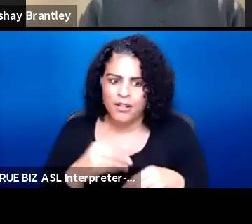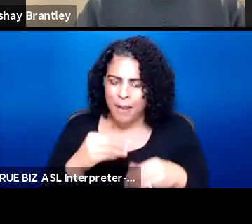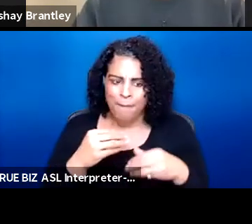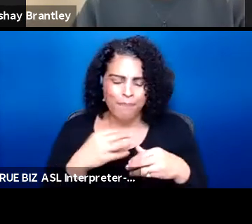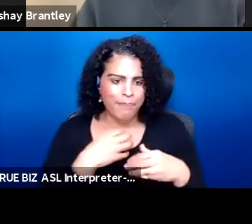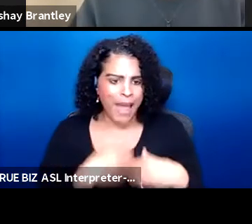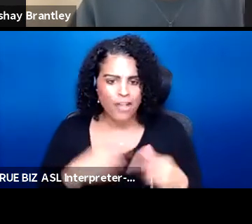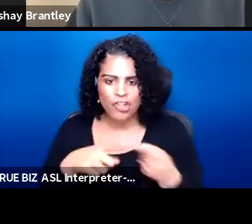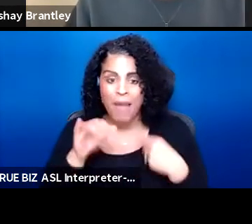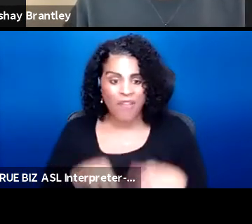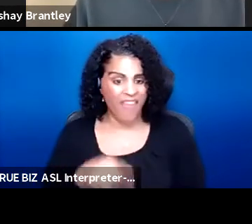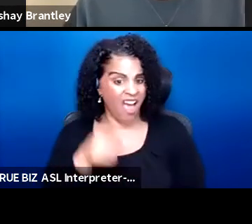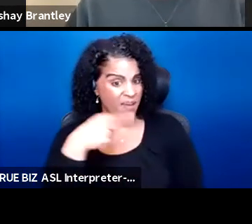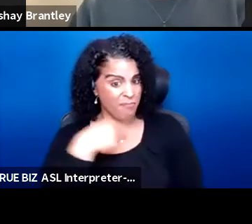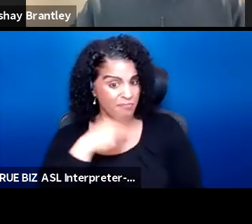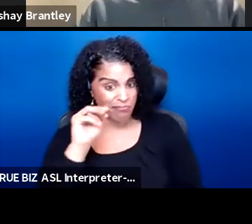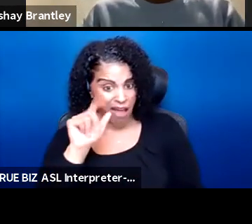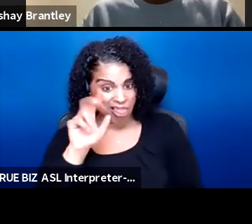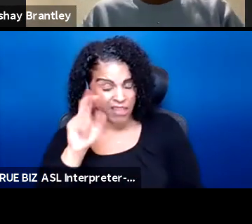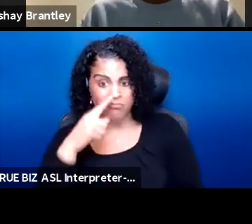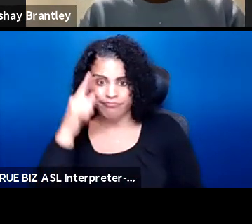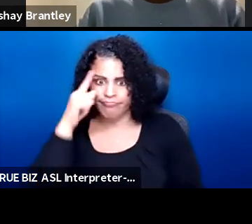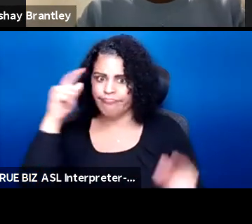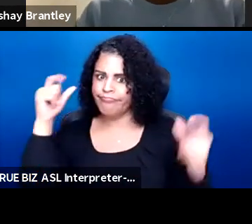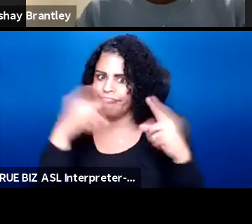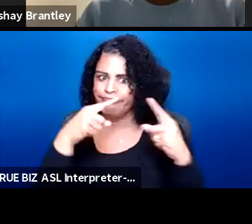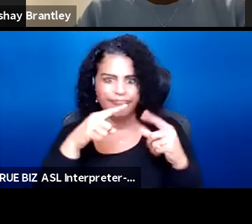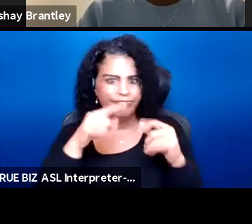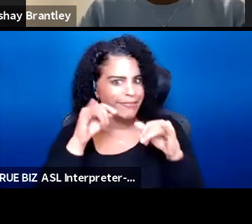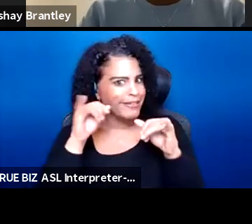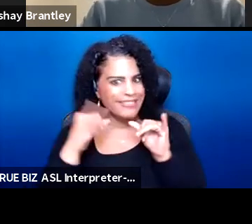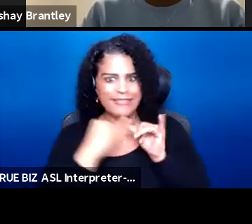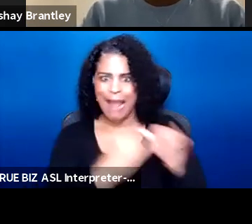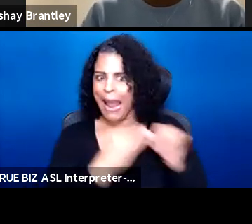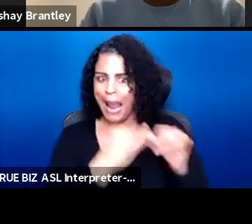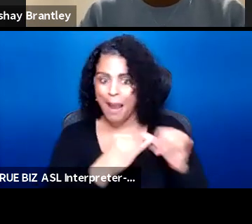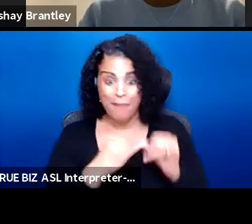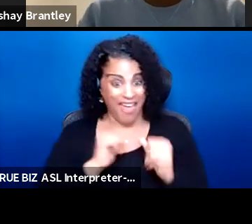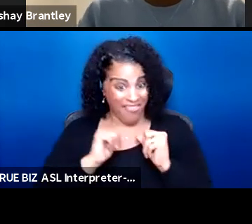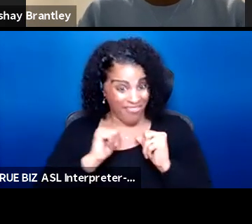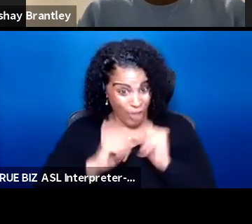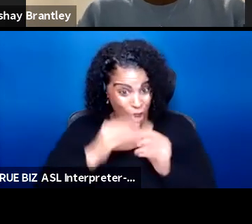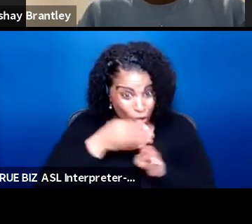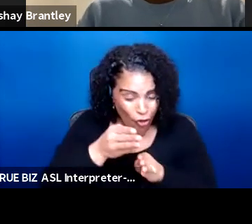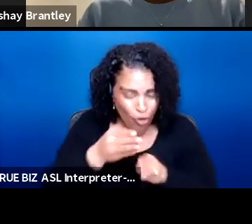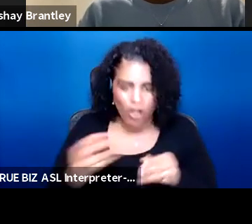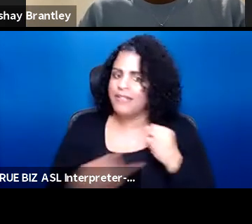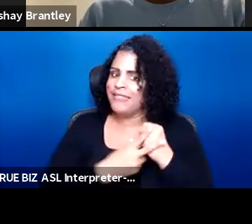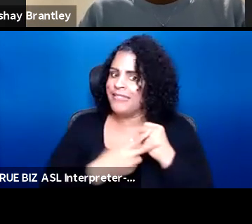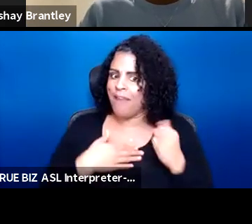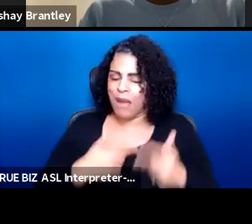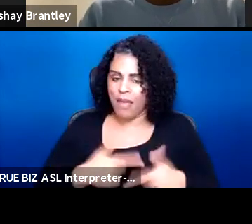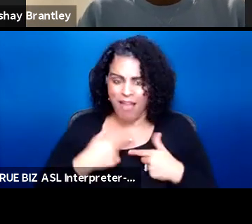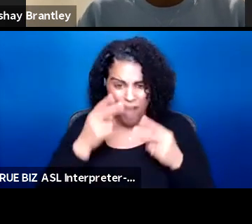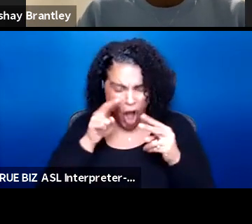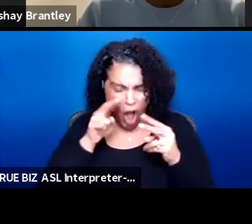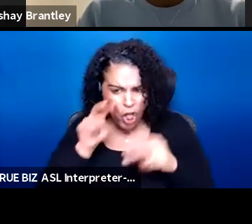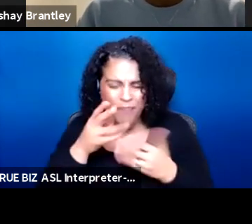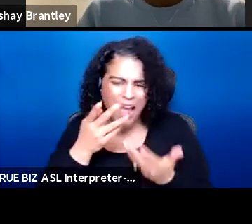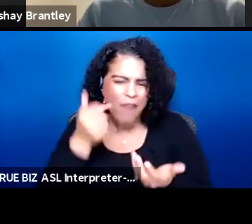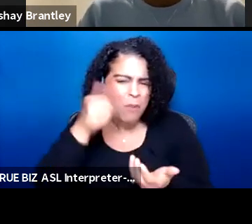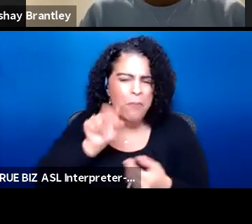I'm in the same boat with you. Yeah, like theater was something that saved my life. I, you know, when I looked at theater at one